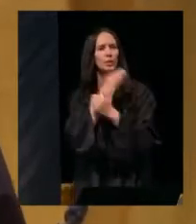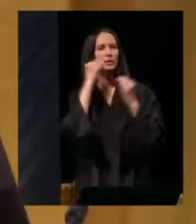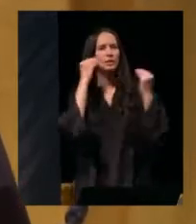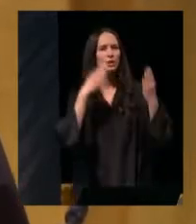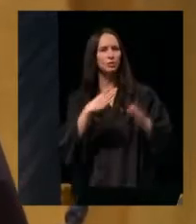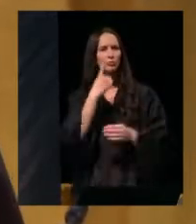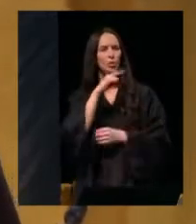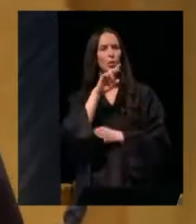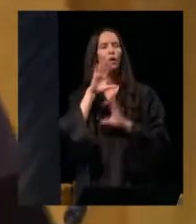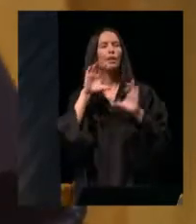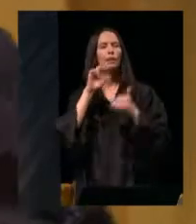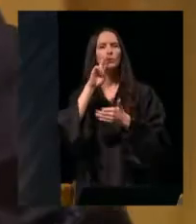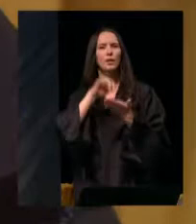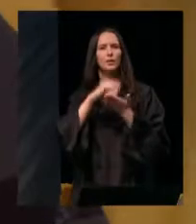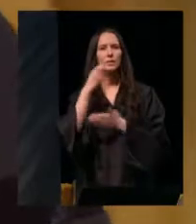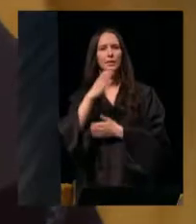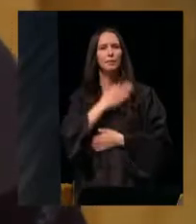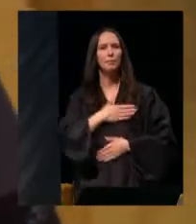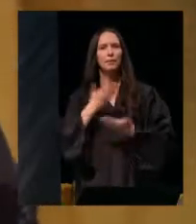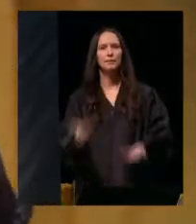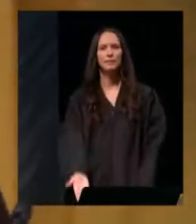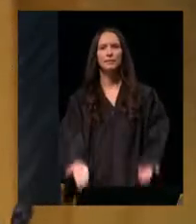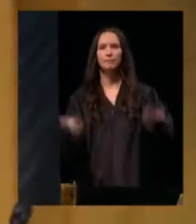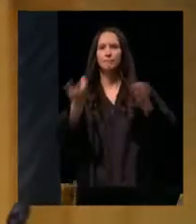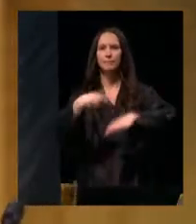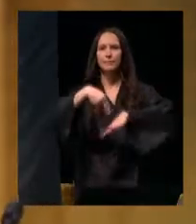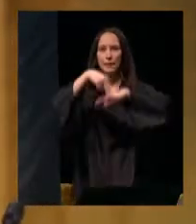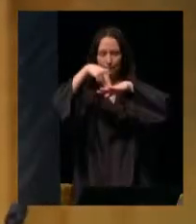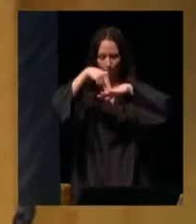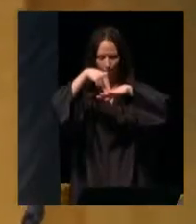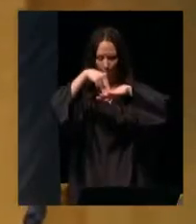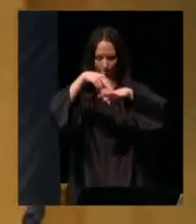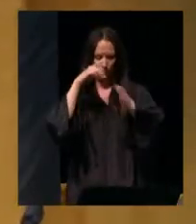the class of 2019. Please stand and be recognized.